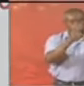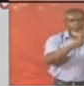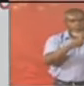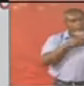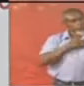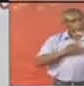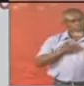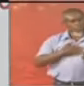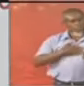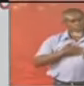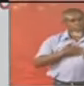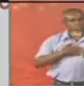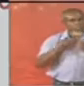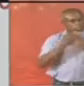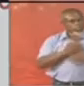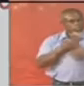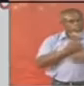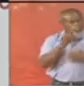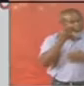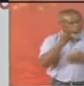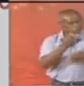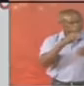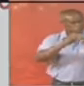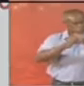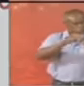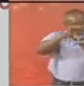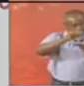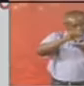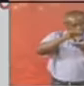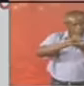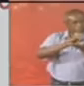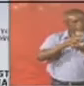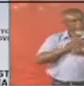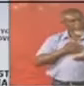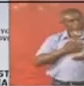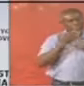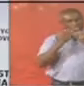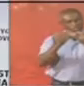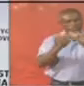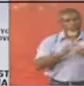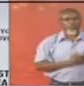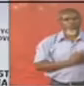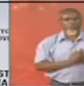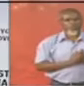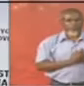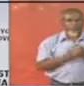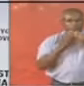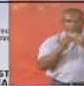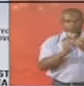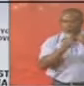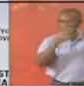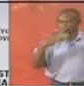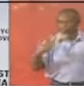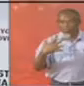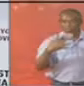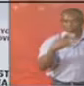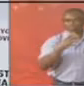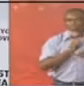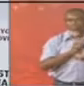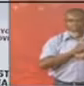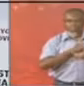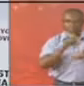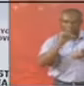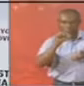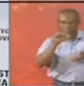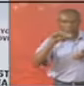of seeing those numbers decline in these counties. Thank you. Thank you very much, Dr. St. Bernard. And I believe that